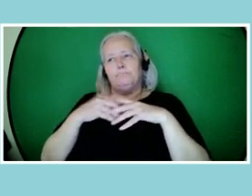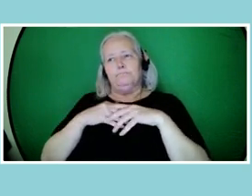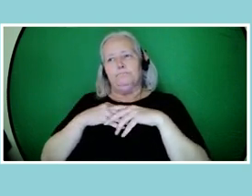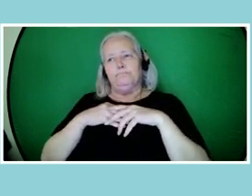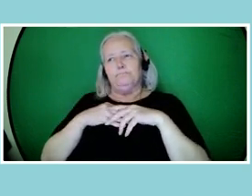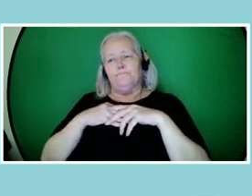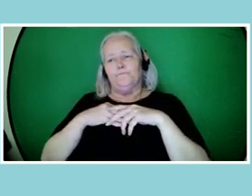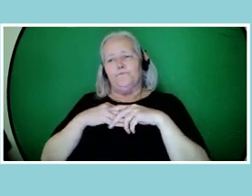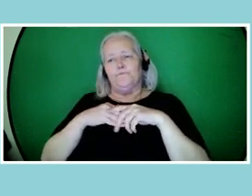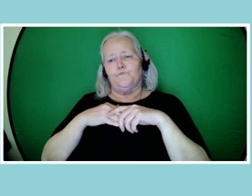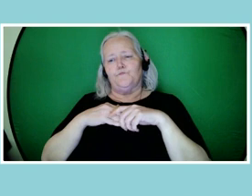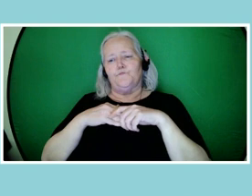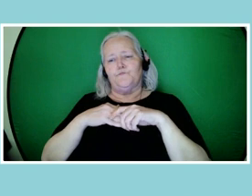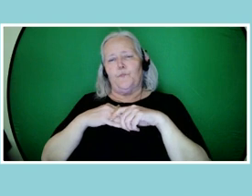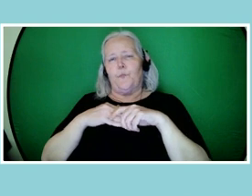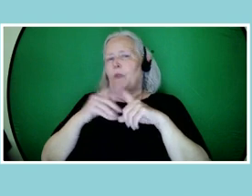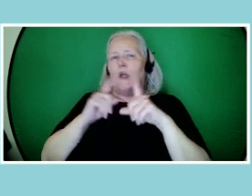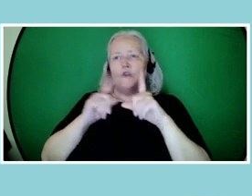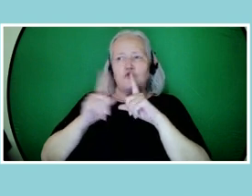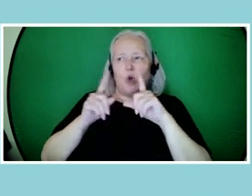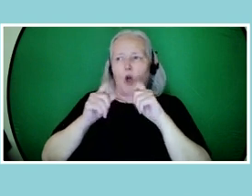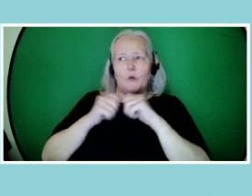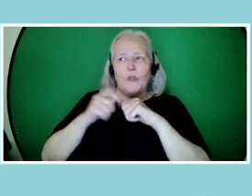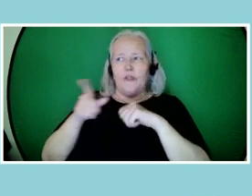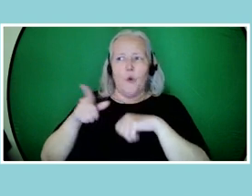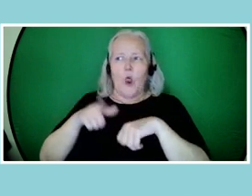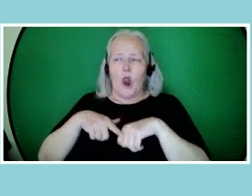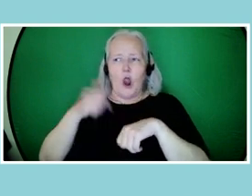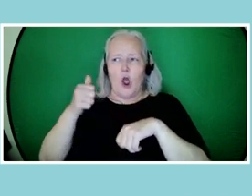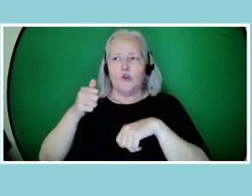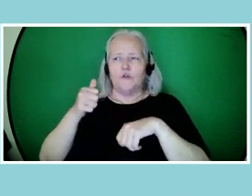to talk to you for much longer. Hold your